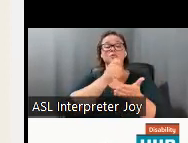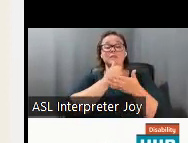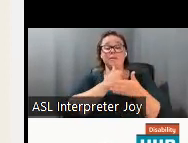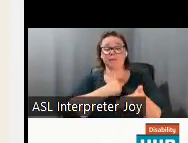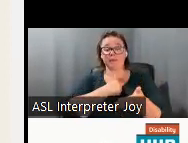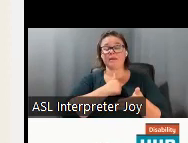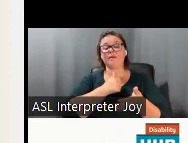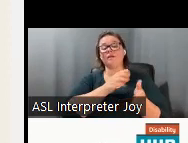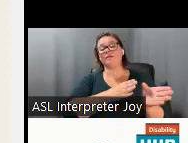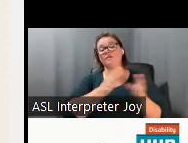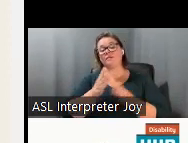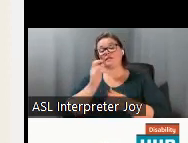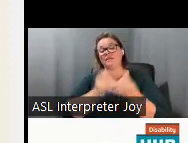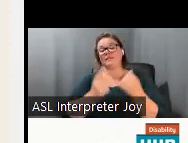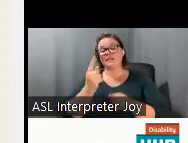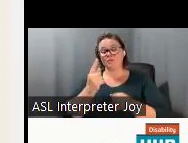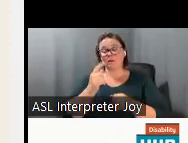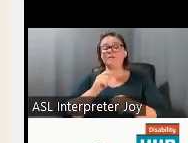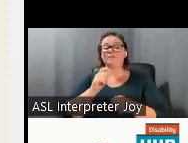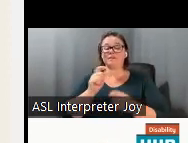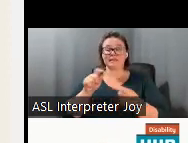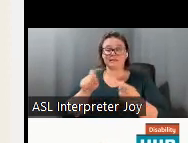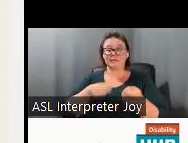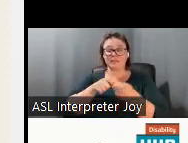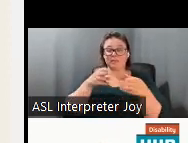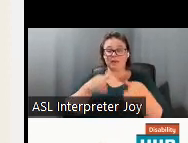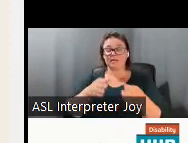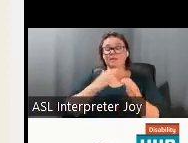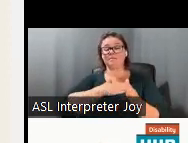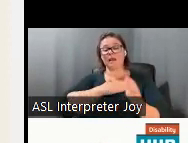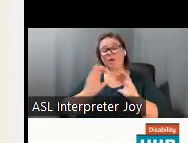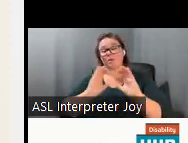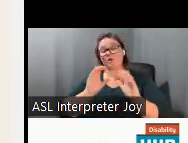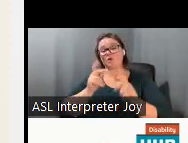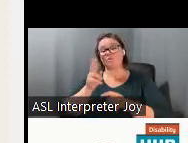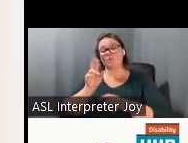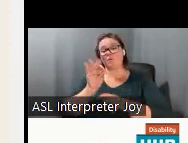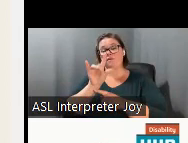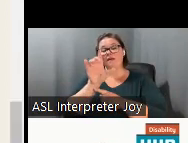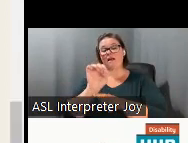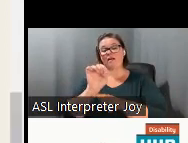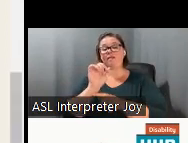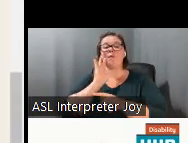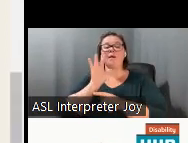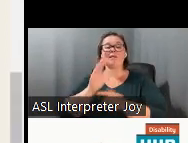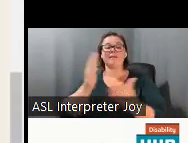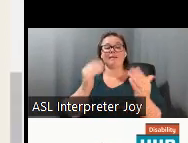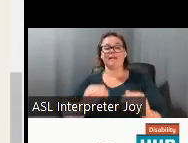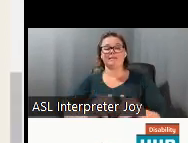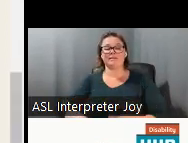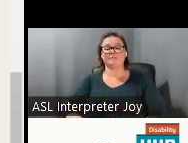And this last one in this particular path is my communication profile. And that's where we're going to go next.